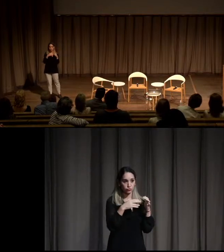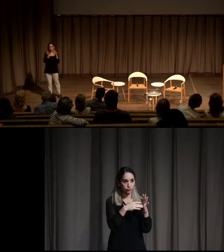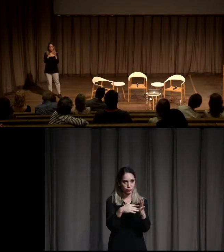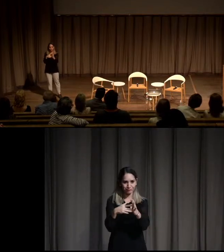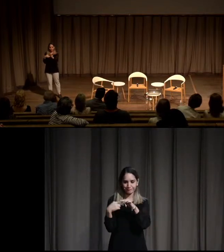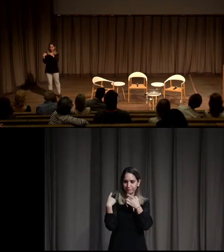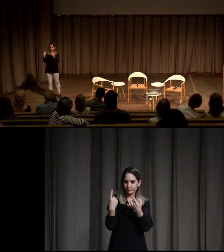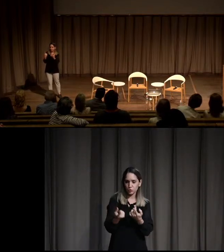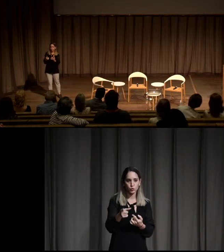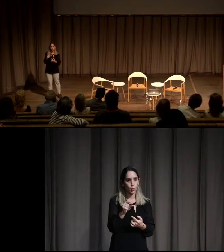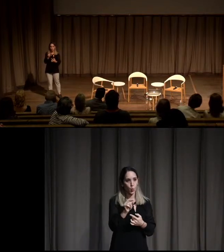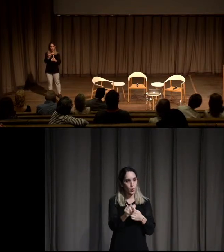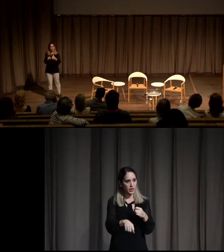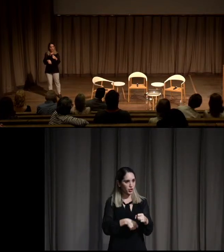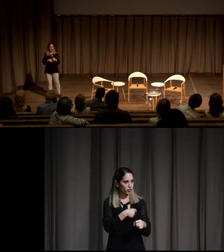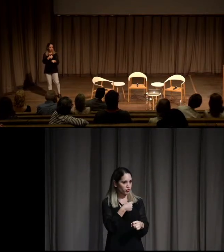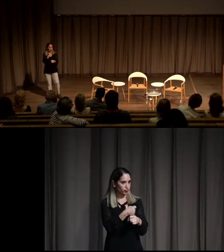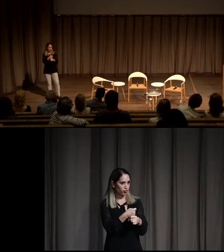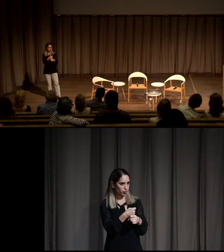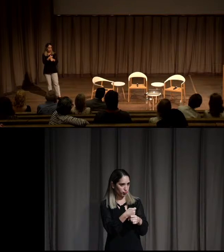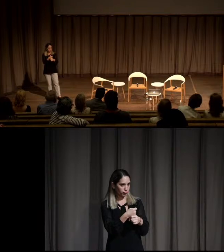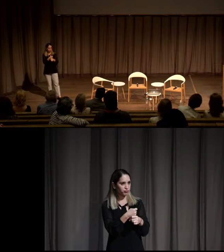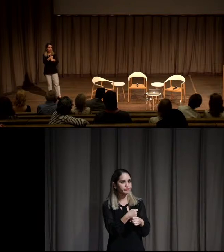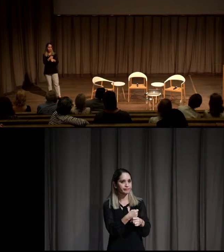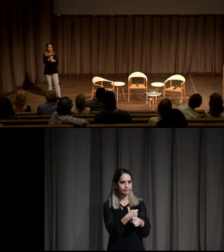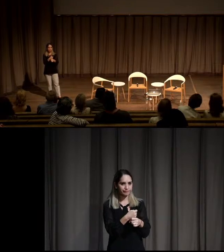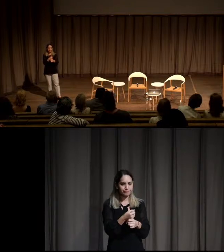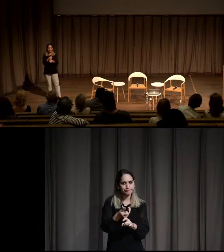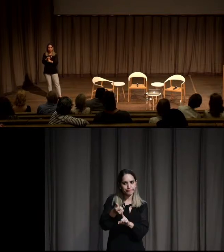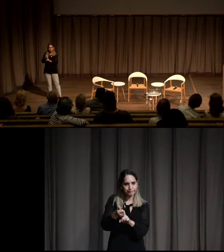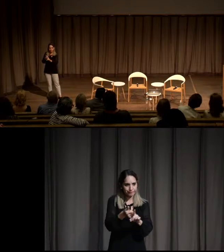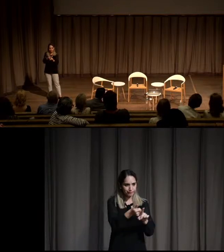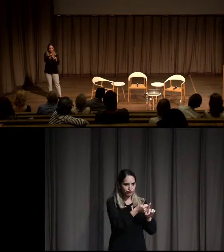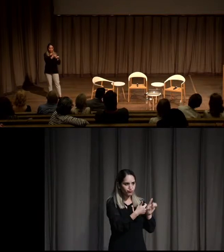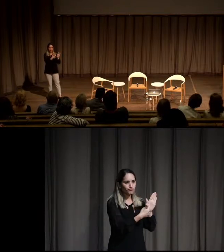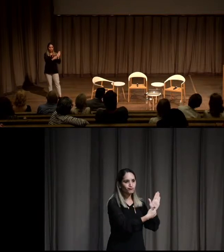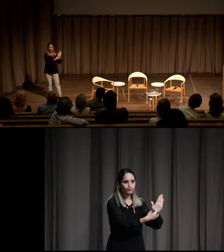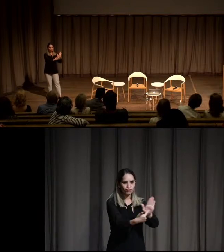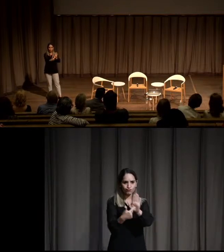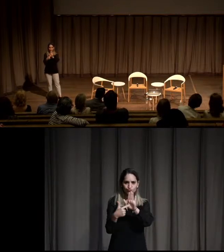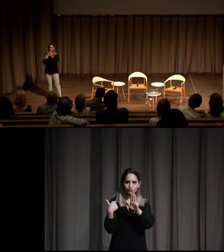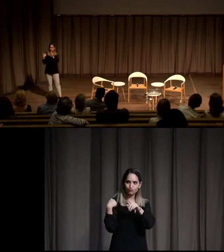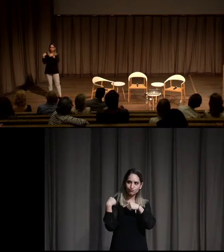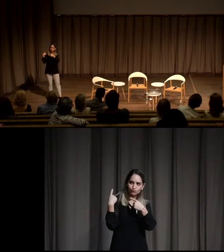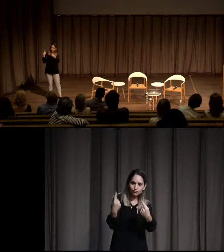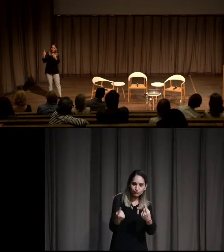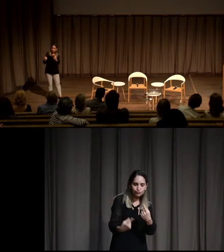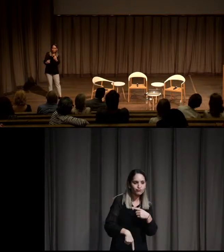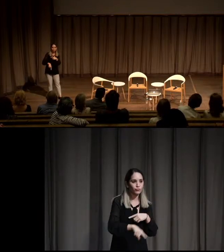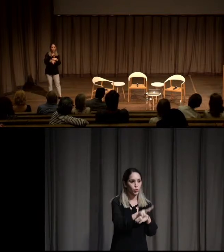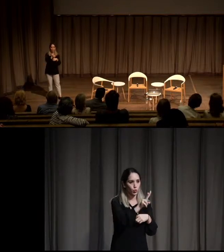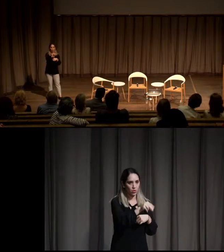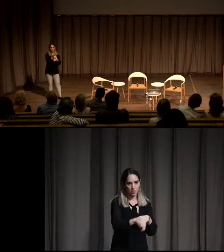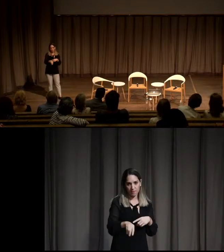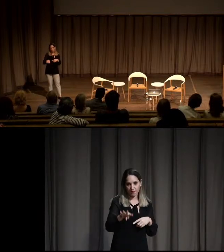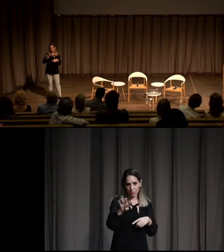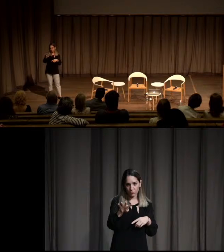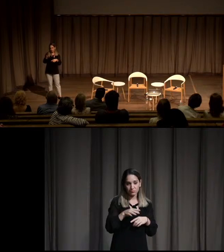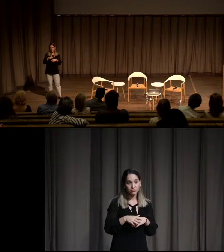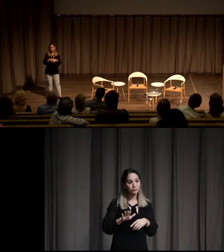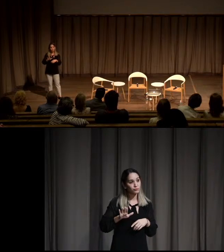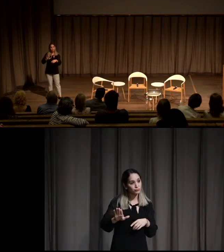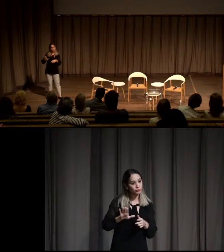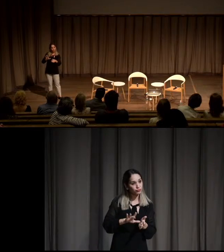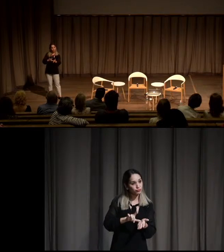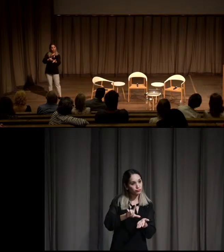and has served as curator of its Macmillan Museum of Art since 2004. Her research interests and publications